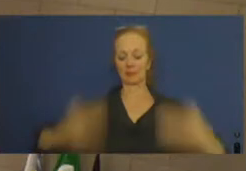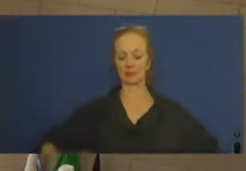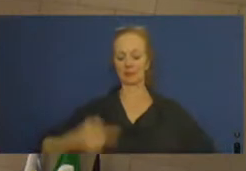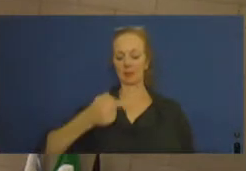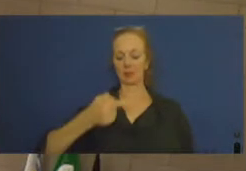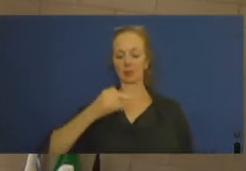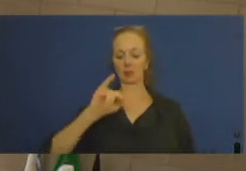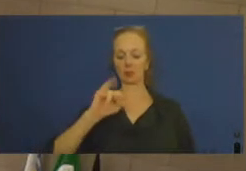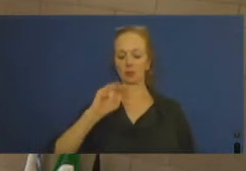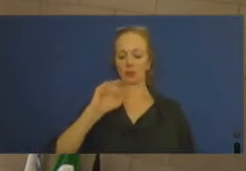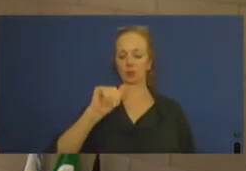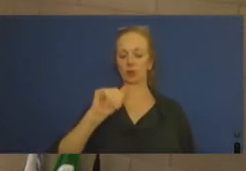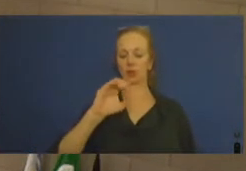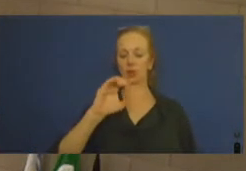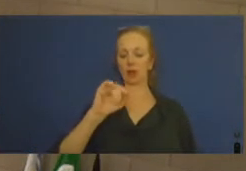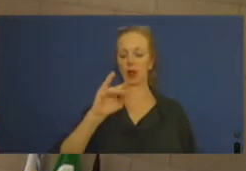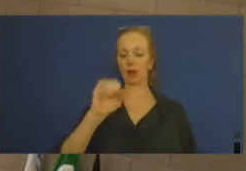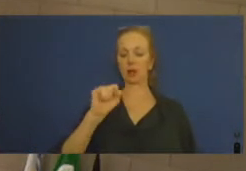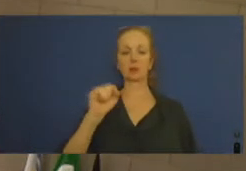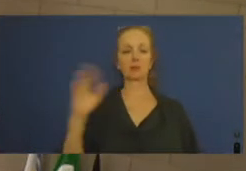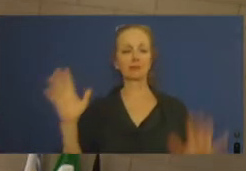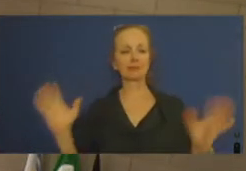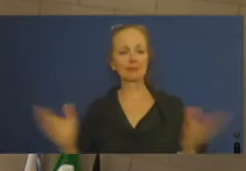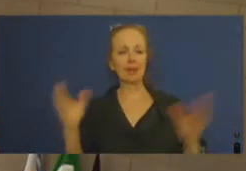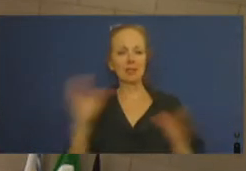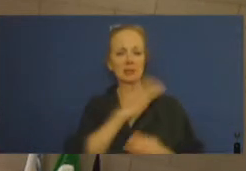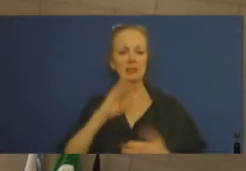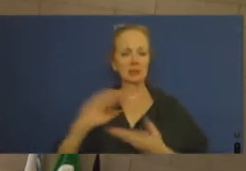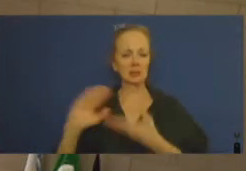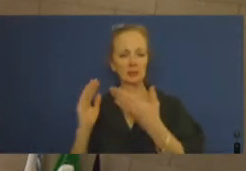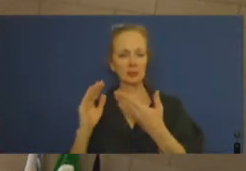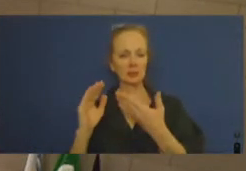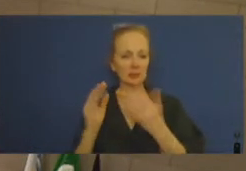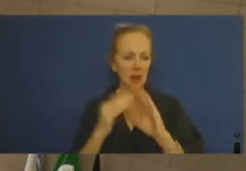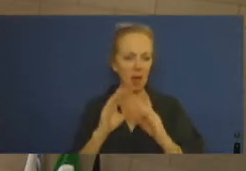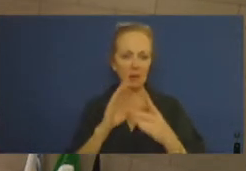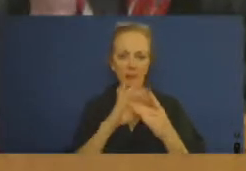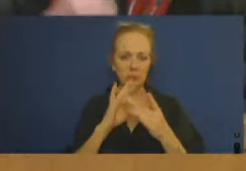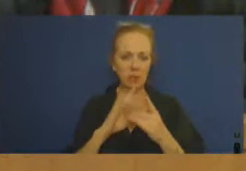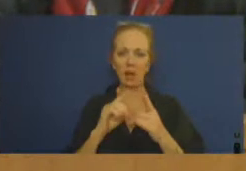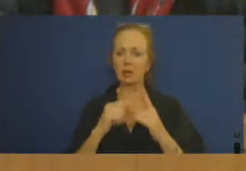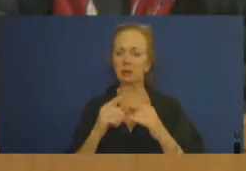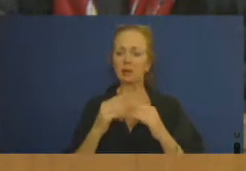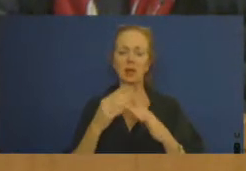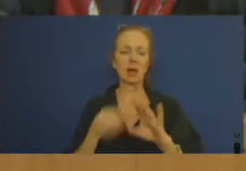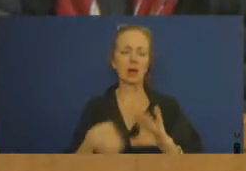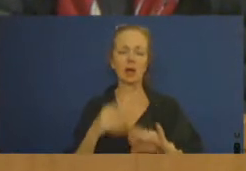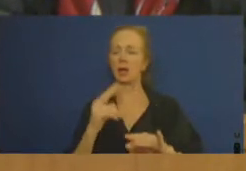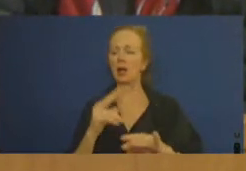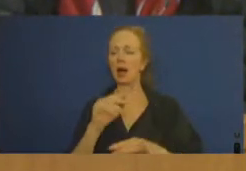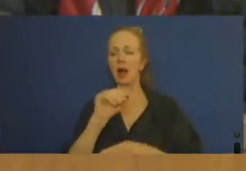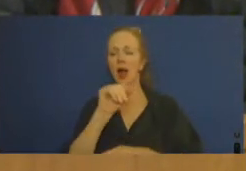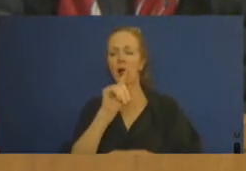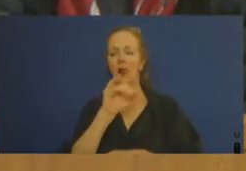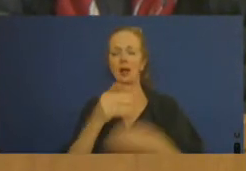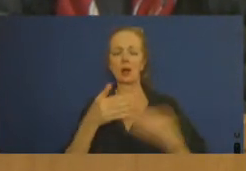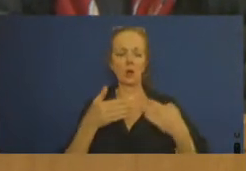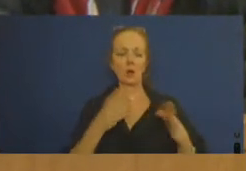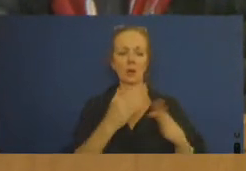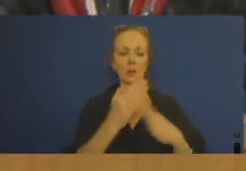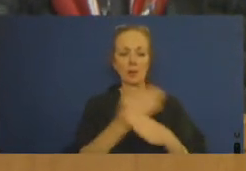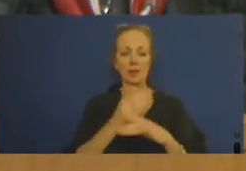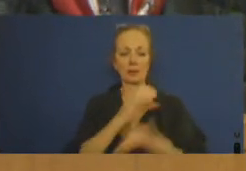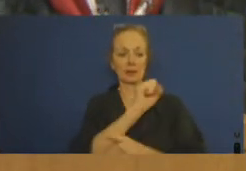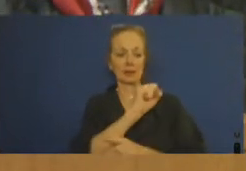I'm urging City Council to please deny or to continue this petition to abandon the alleyway between Scott Avenue